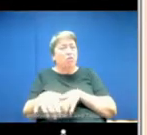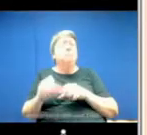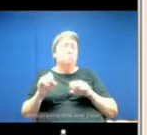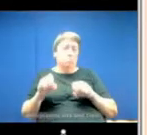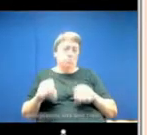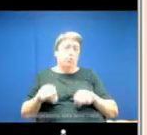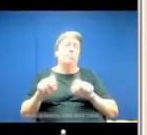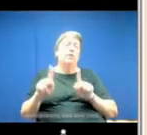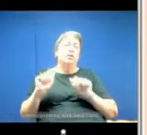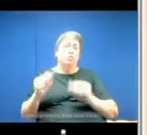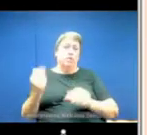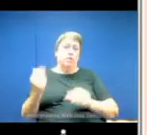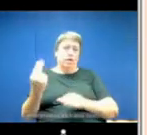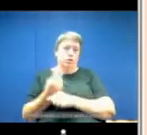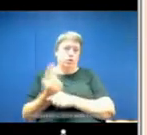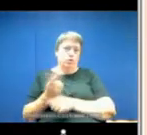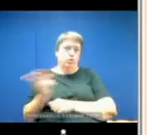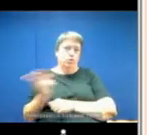them.